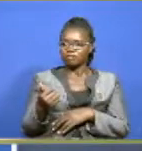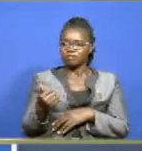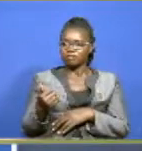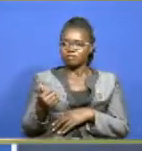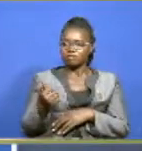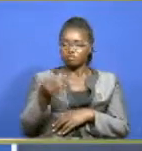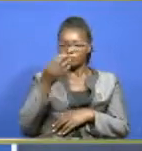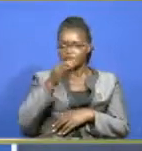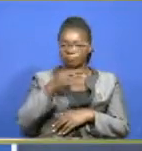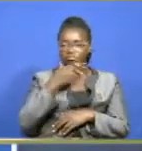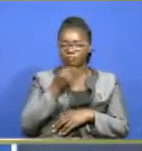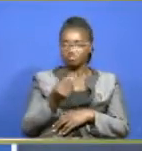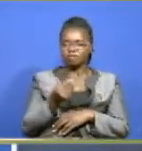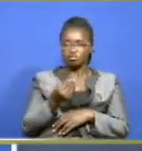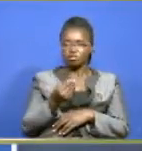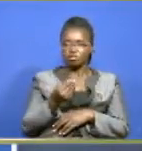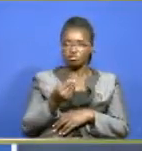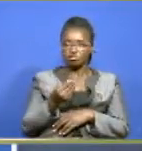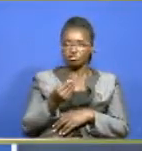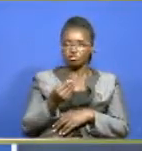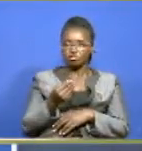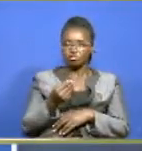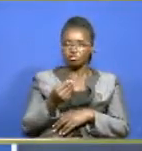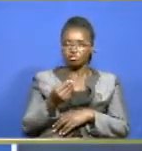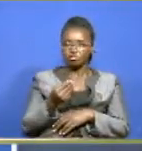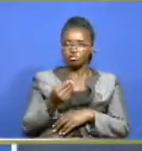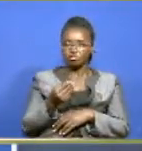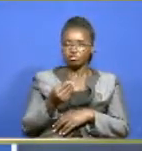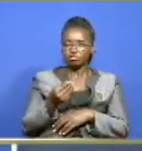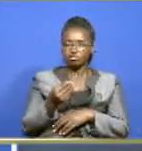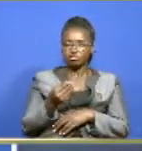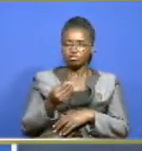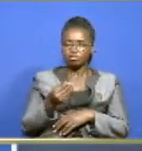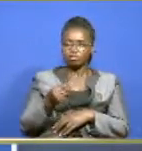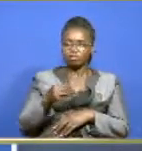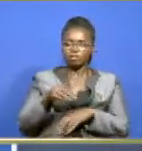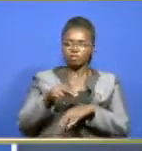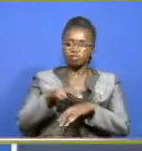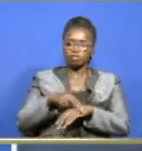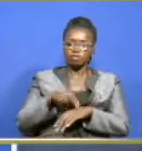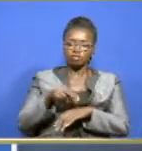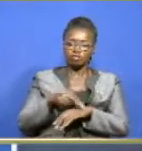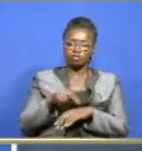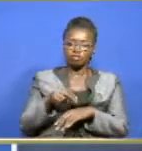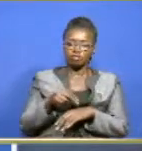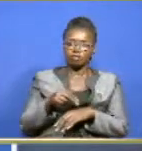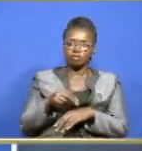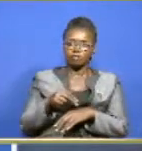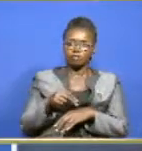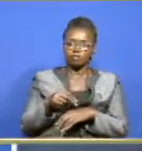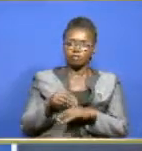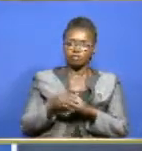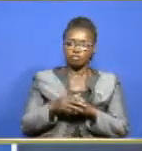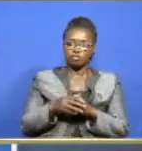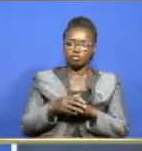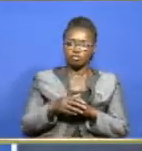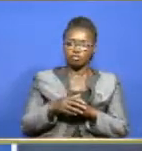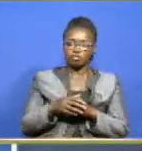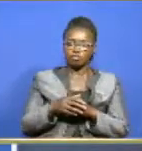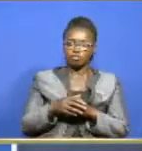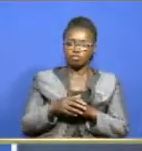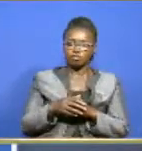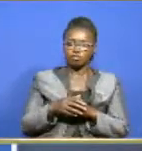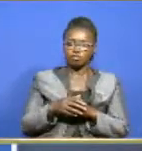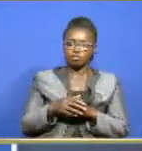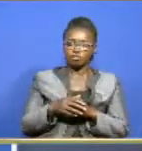Frenchman Clemens Sodé and Joost Luiten of the Netherlands. The second round tees off Wednesday, with golfers aiming to be among the